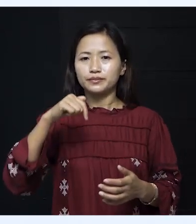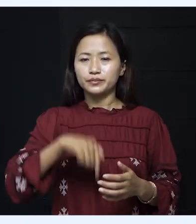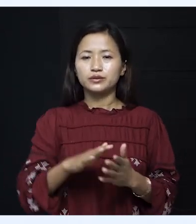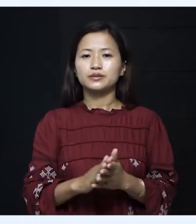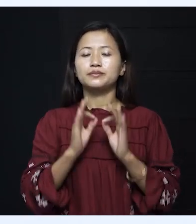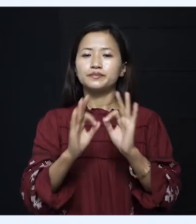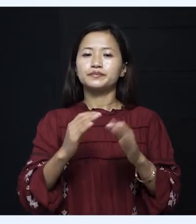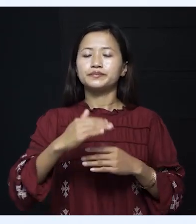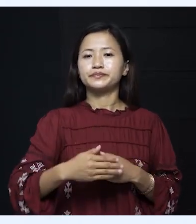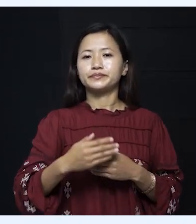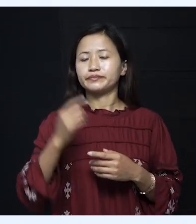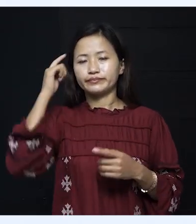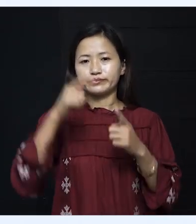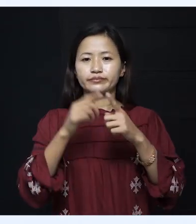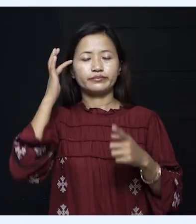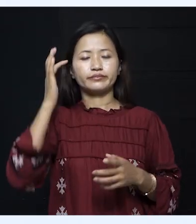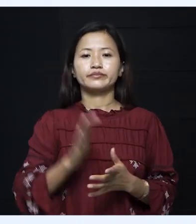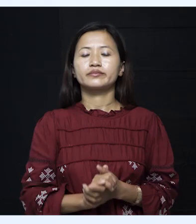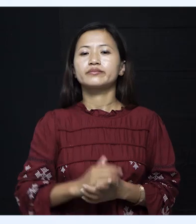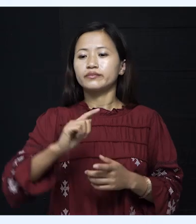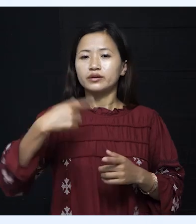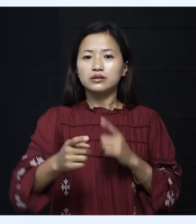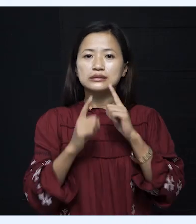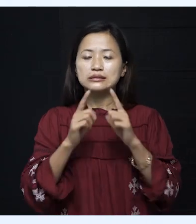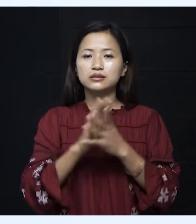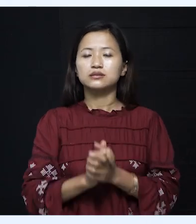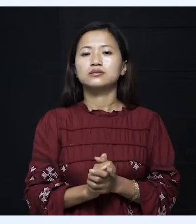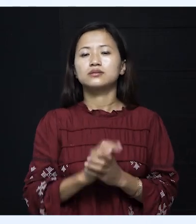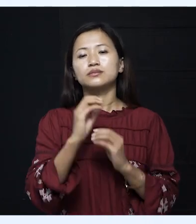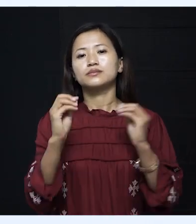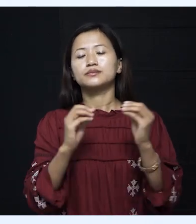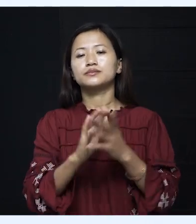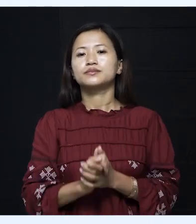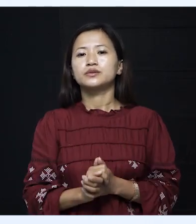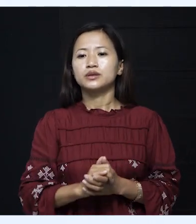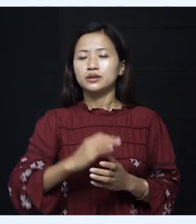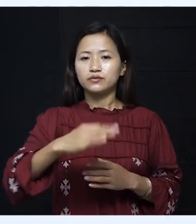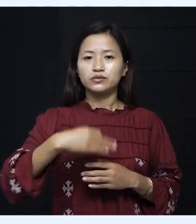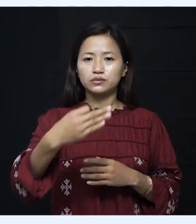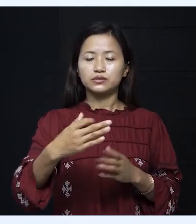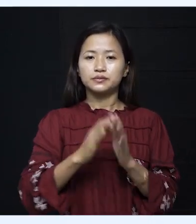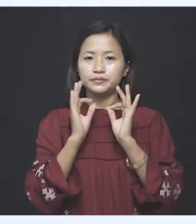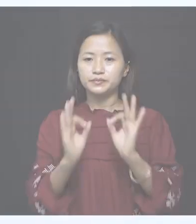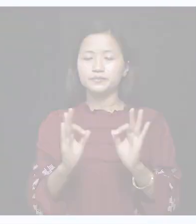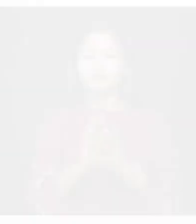perfect tense. Next, we would be discussing about future perfect.